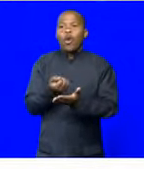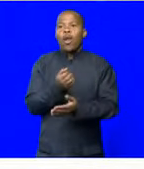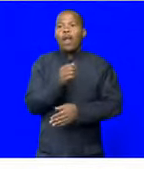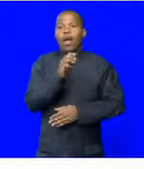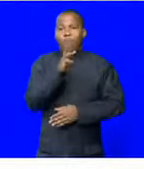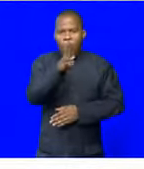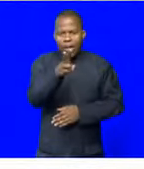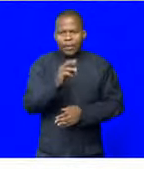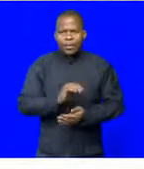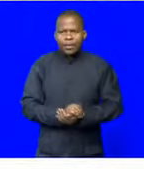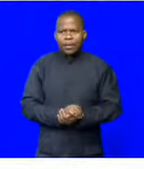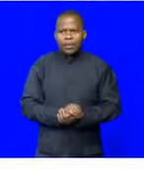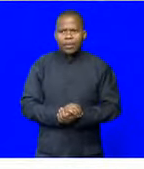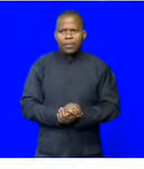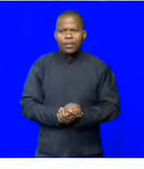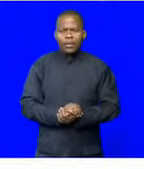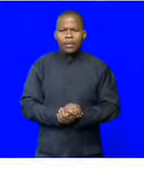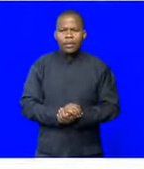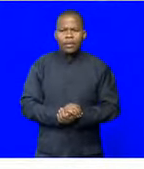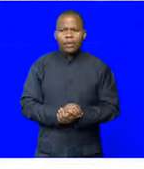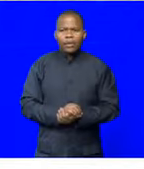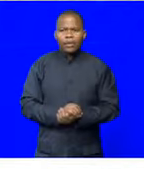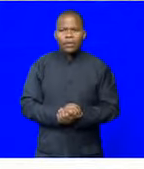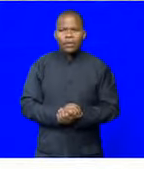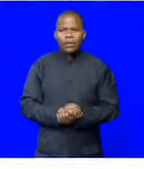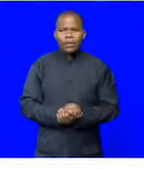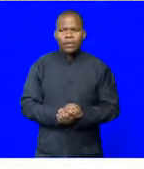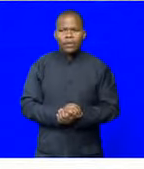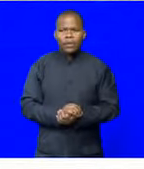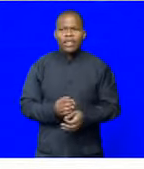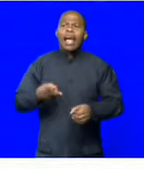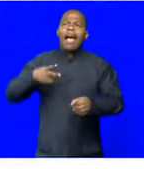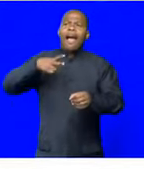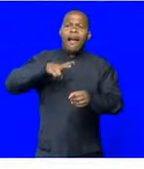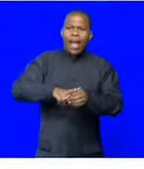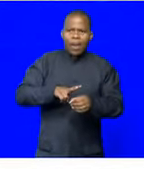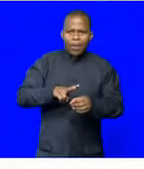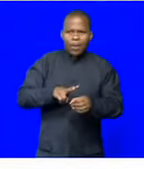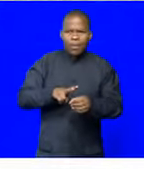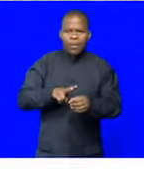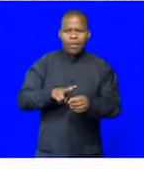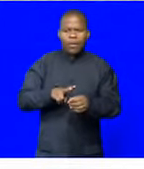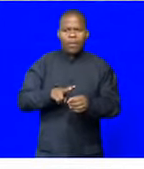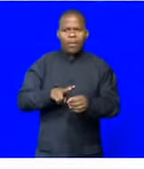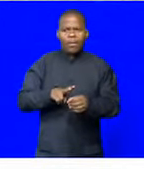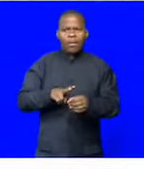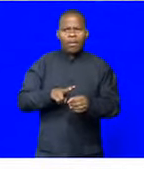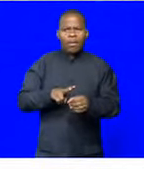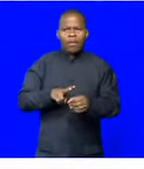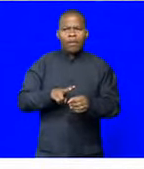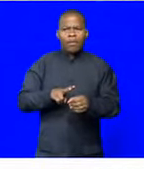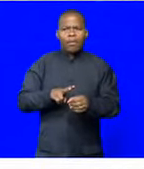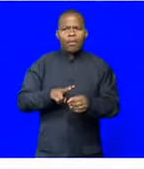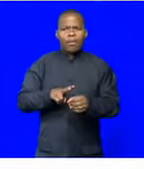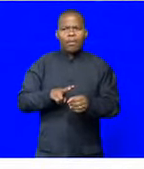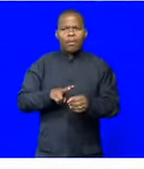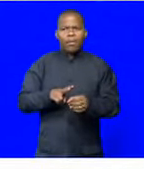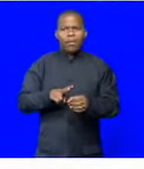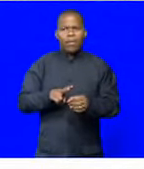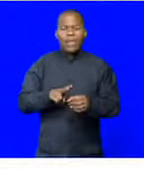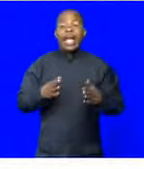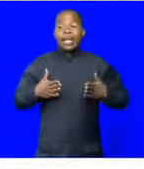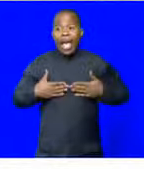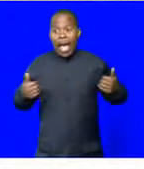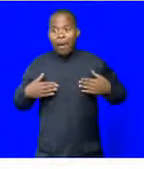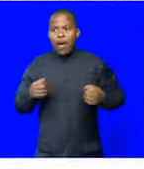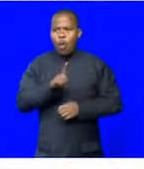them long term support. We just want to really appreciate the support that we have from USA to make this possible, and the DPM's